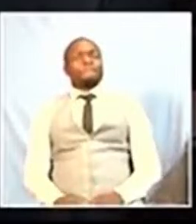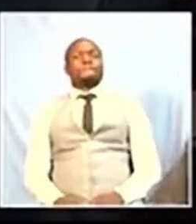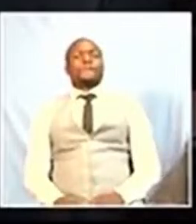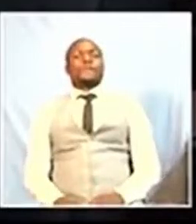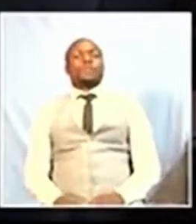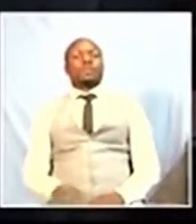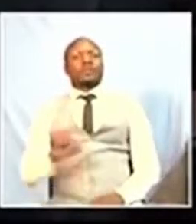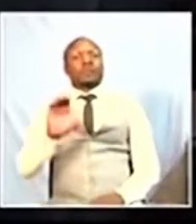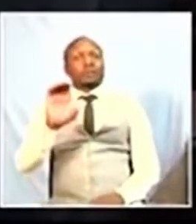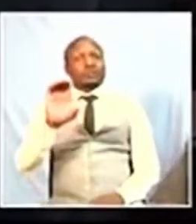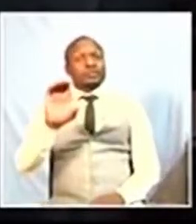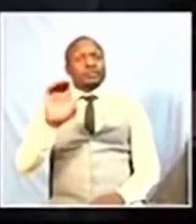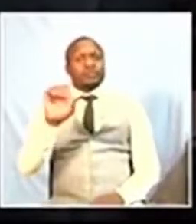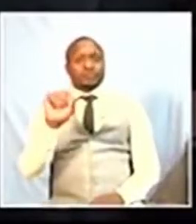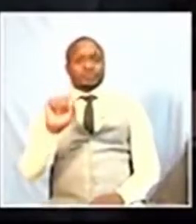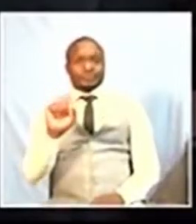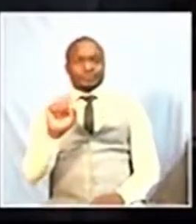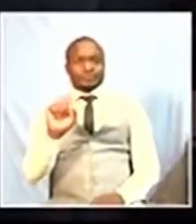Yes.